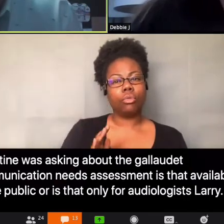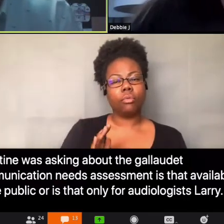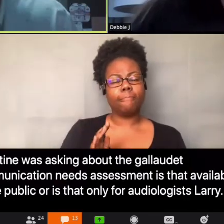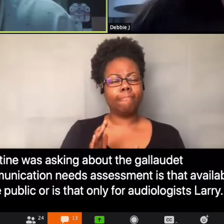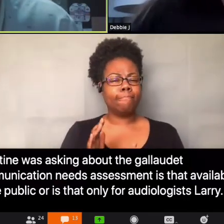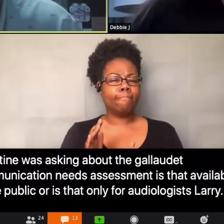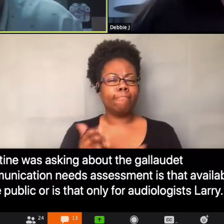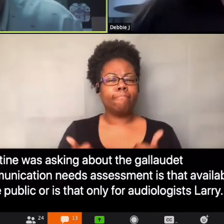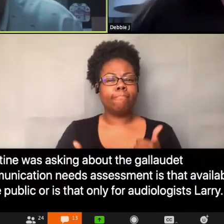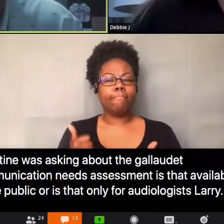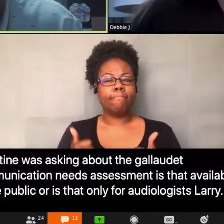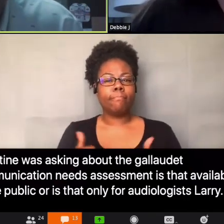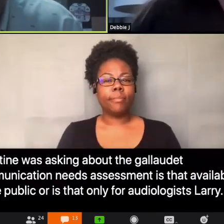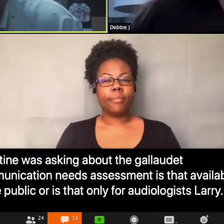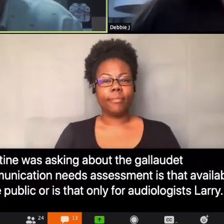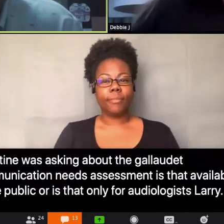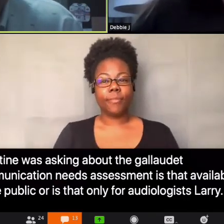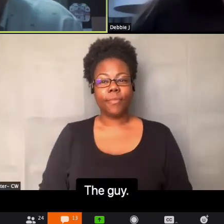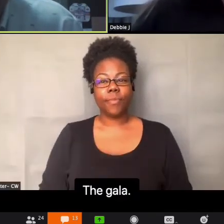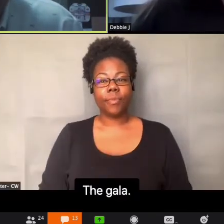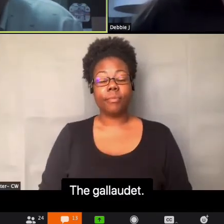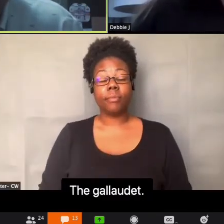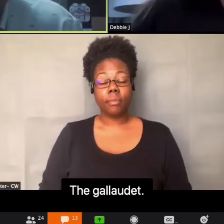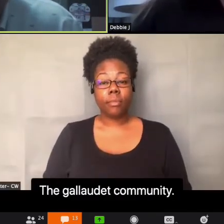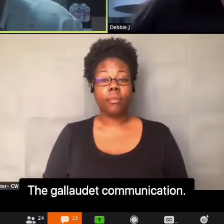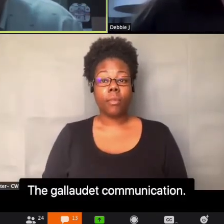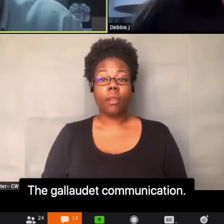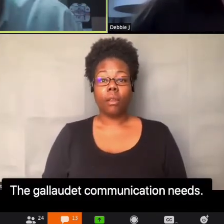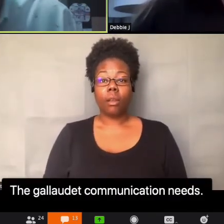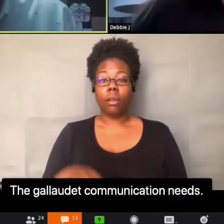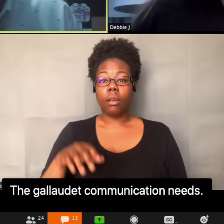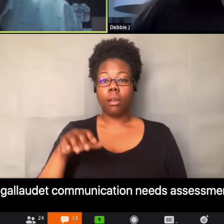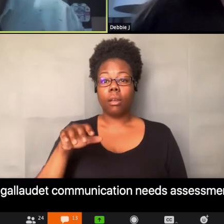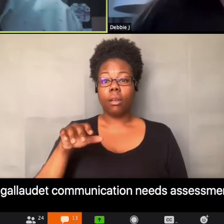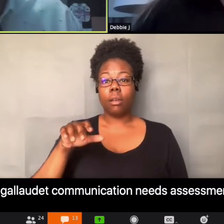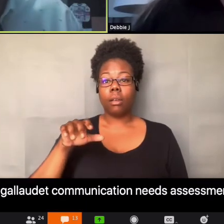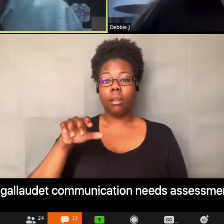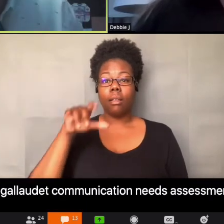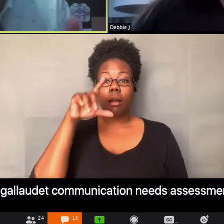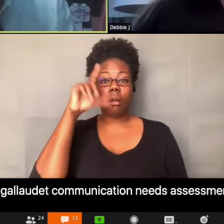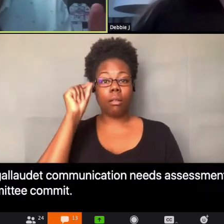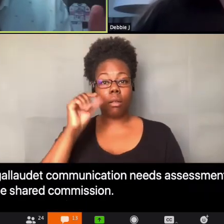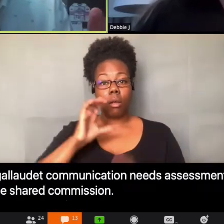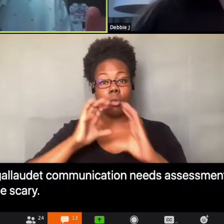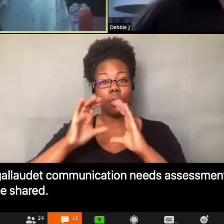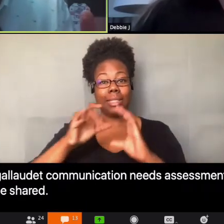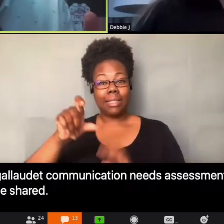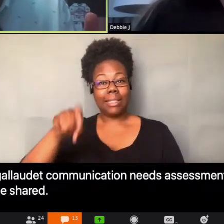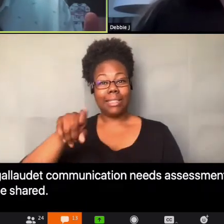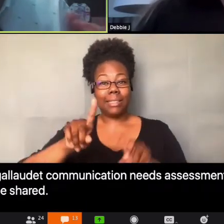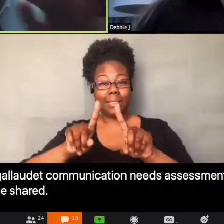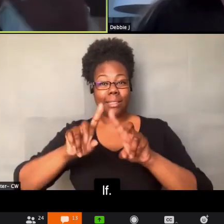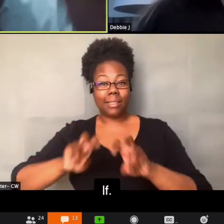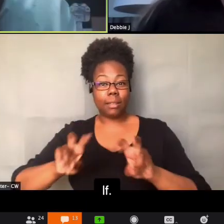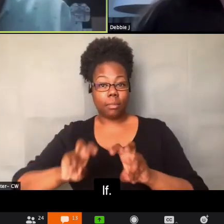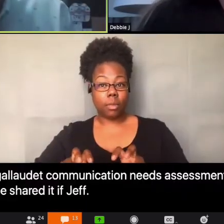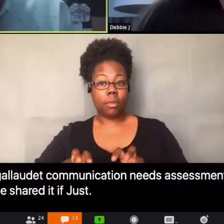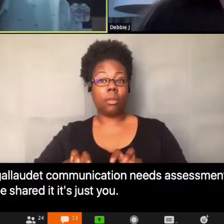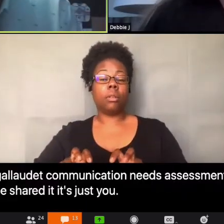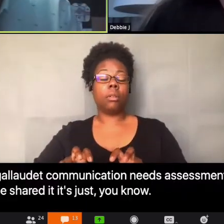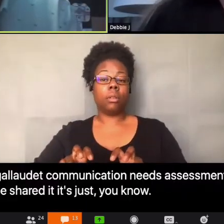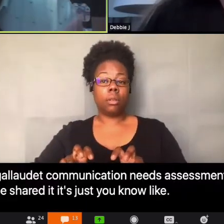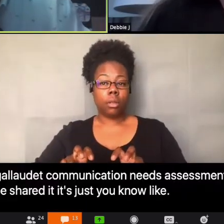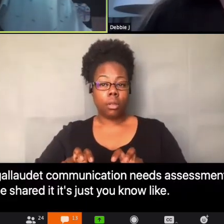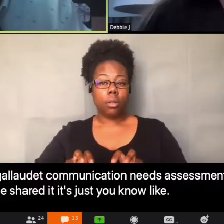Okay. The Gallaudet Communication Needs Assessment can be shared. It's just,